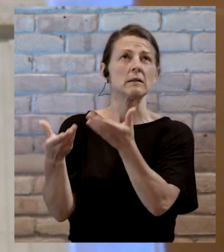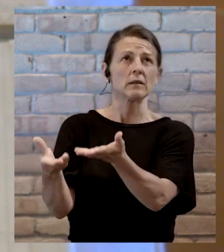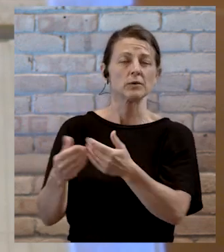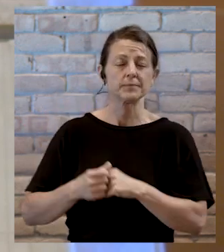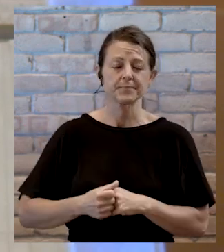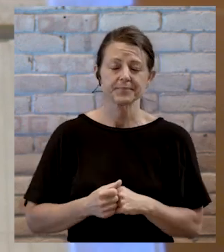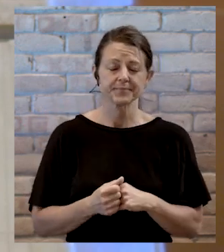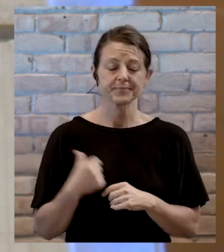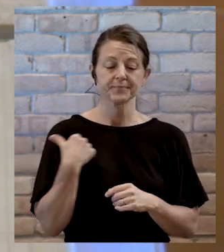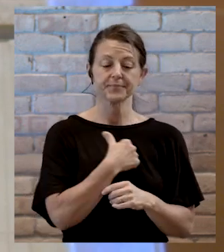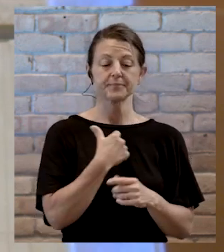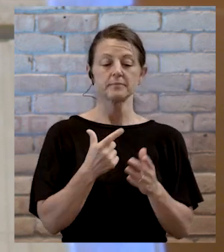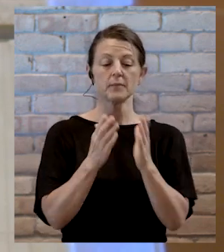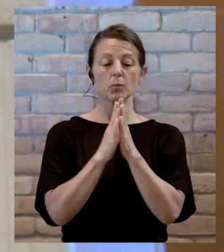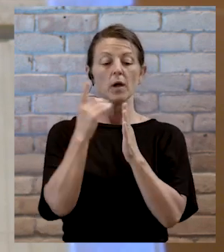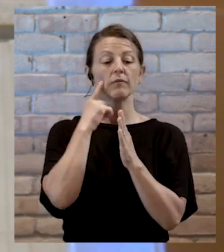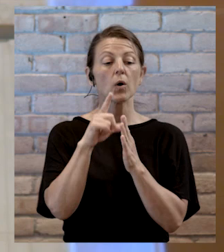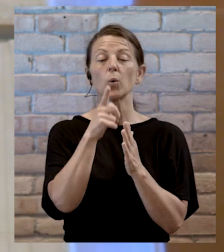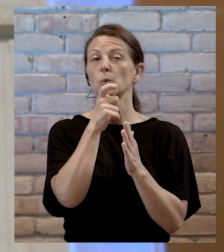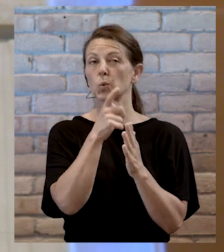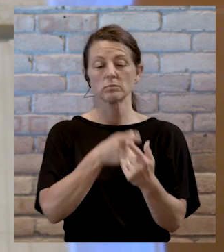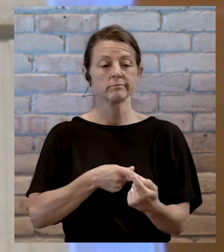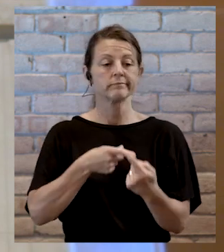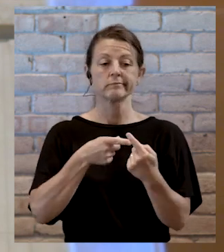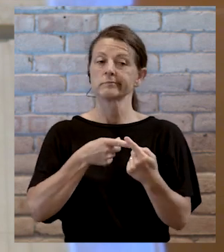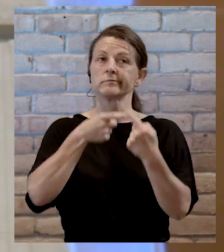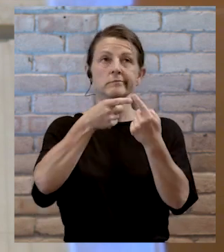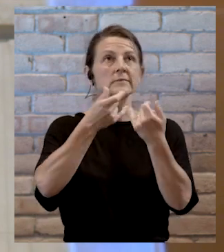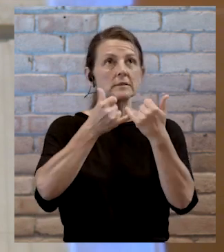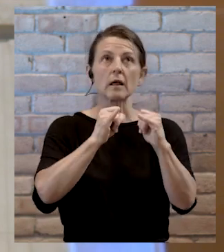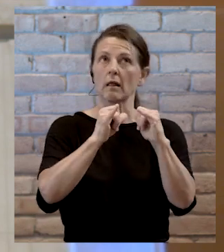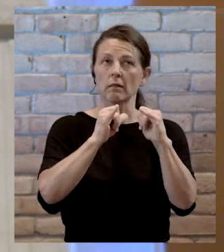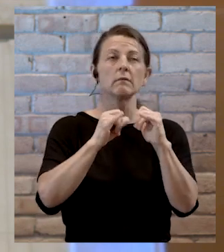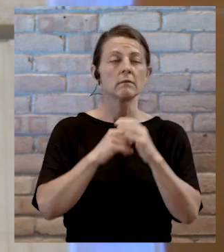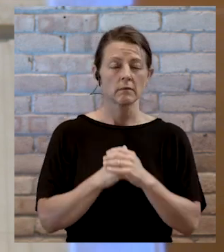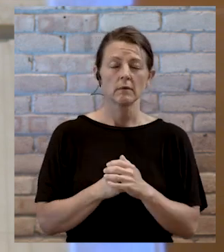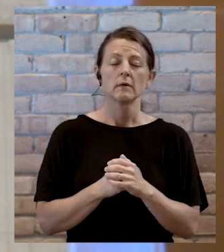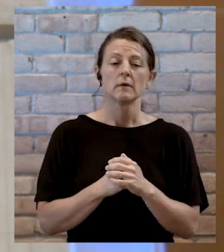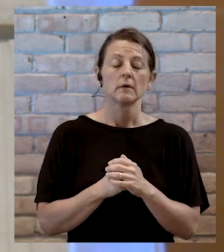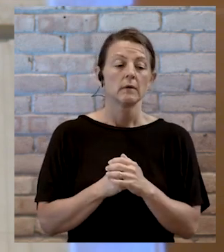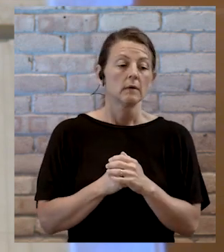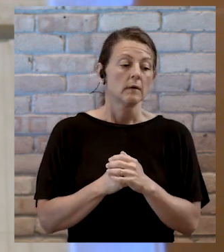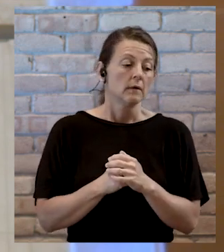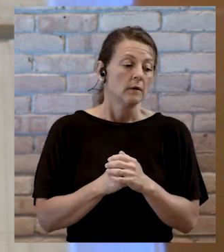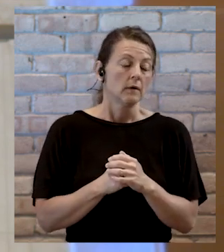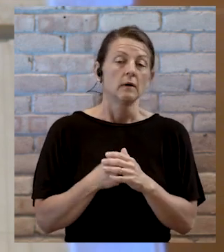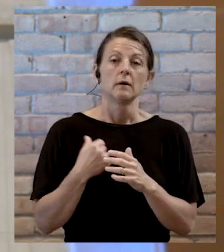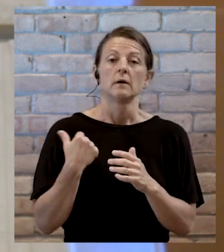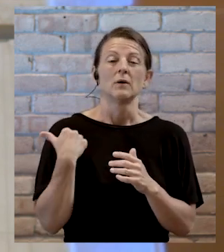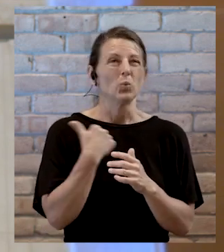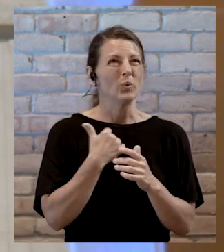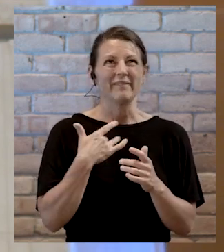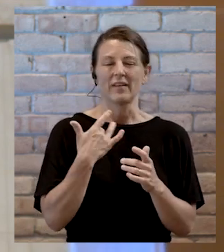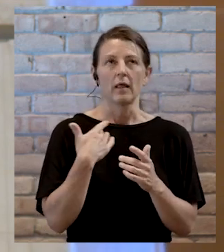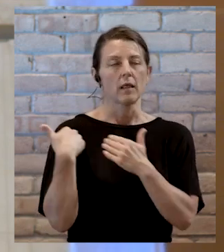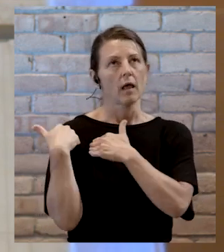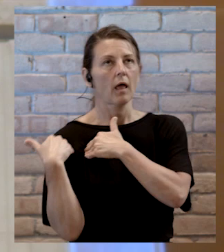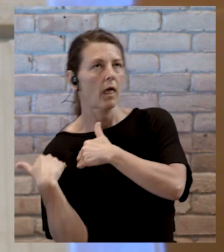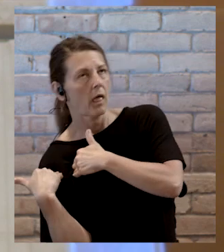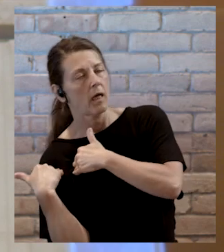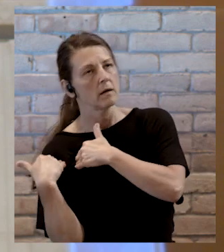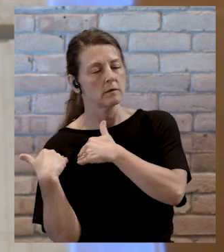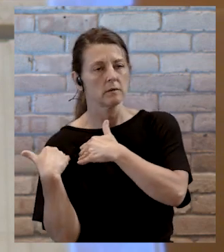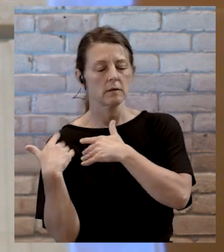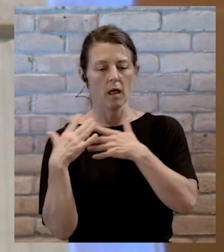We pray for those who are still struggling in this world around us as we are weighed down by